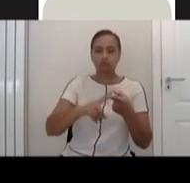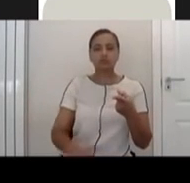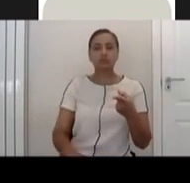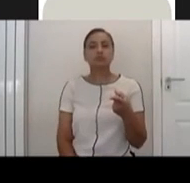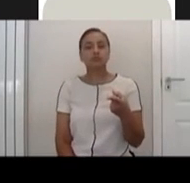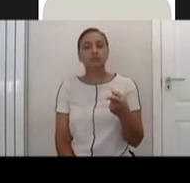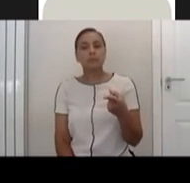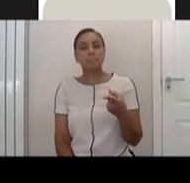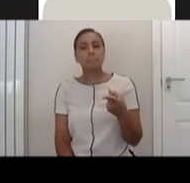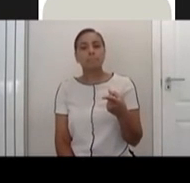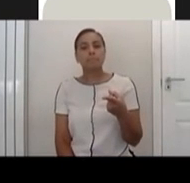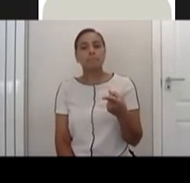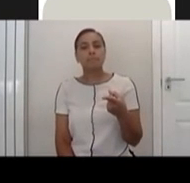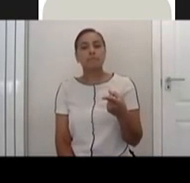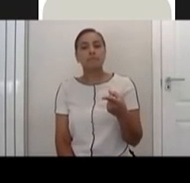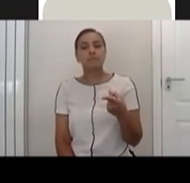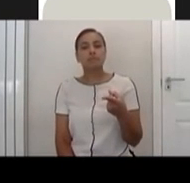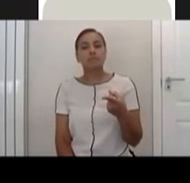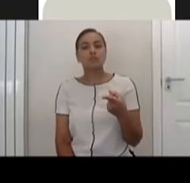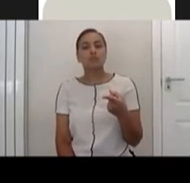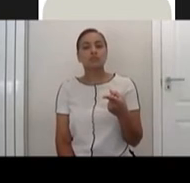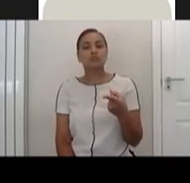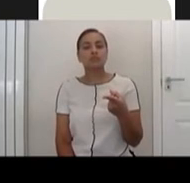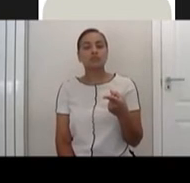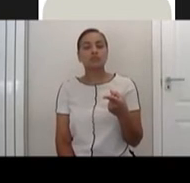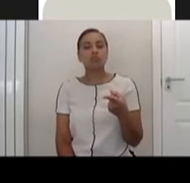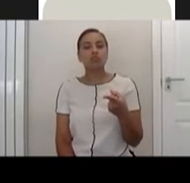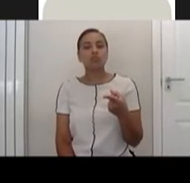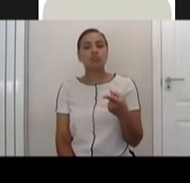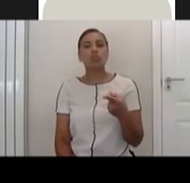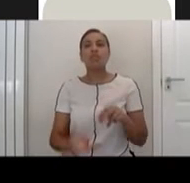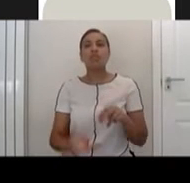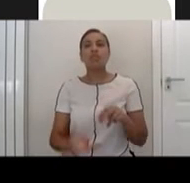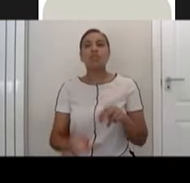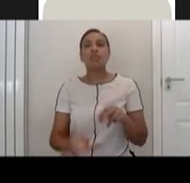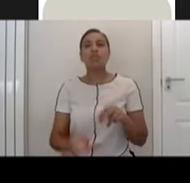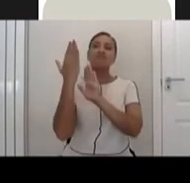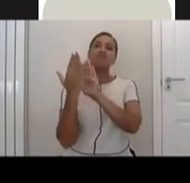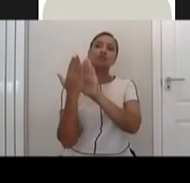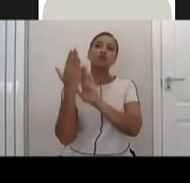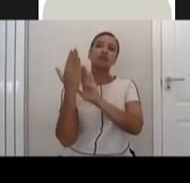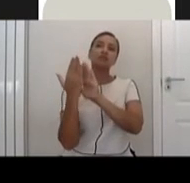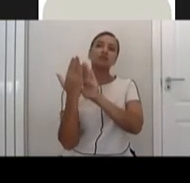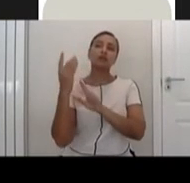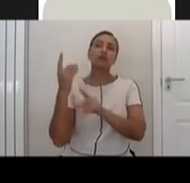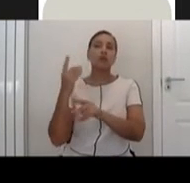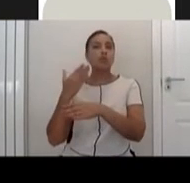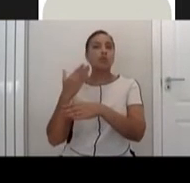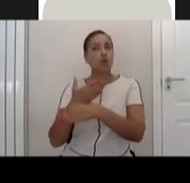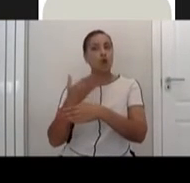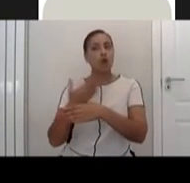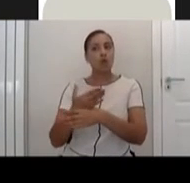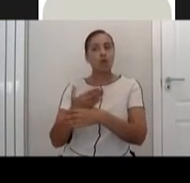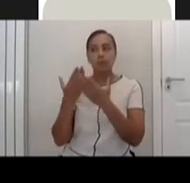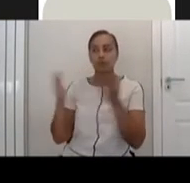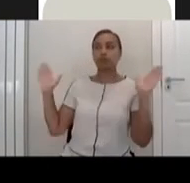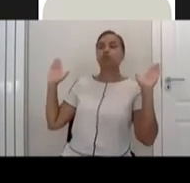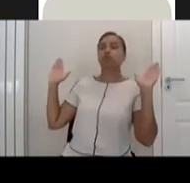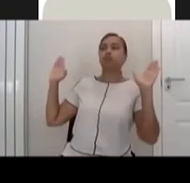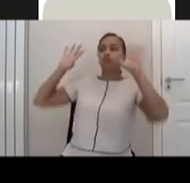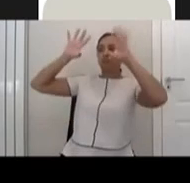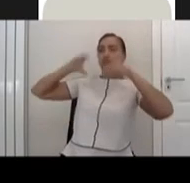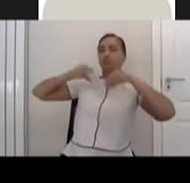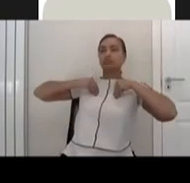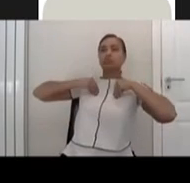generally speaking, people who are in people-facing roles, therefore likely to be exposed to the virus, tend to